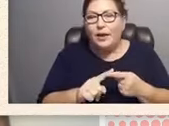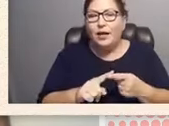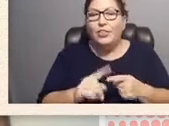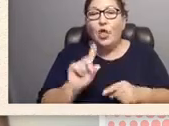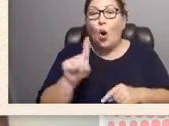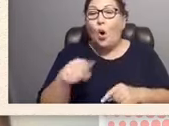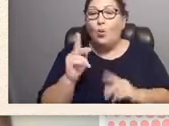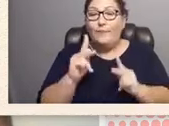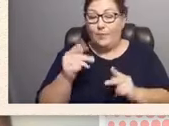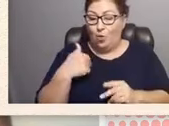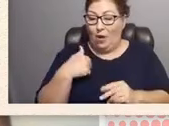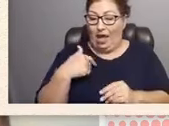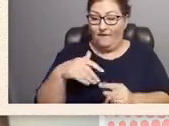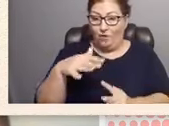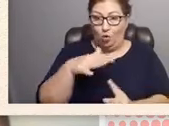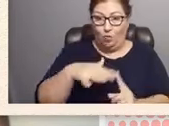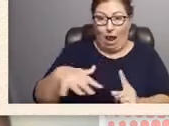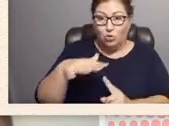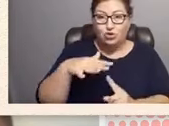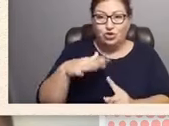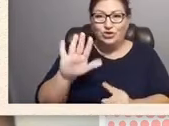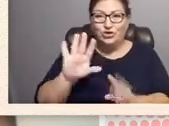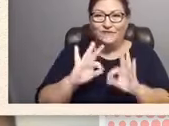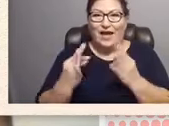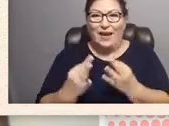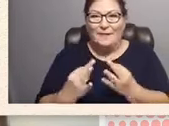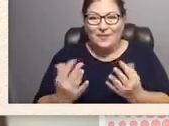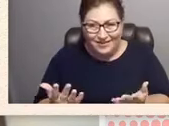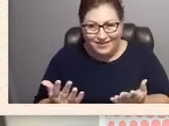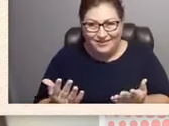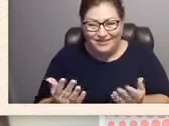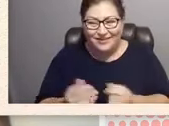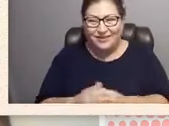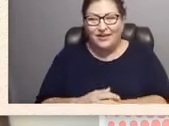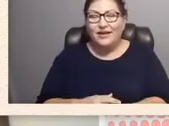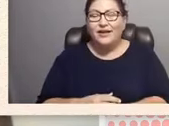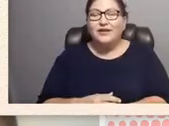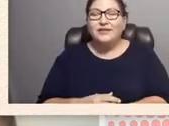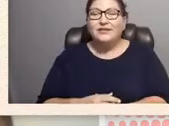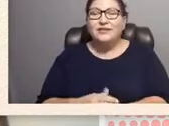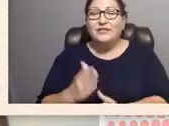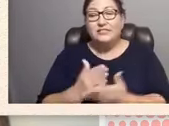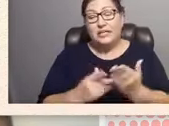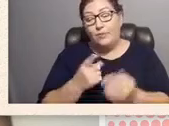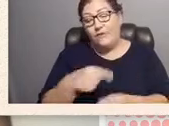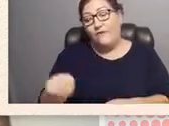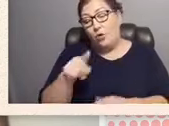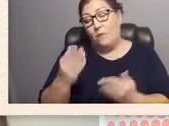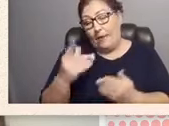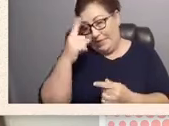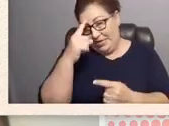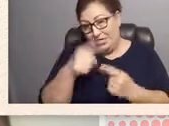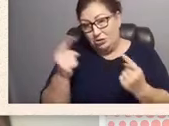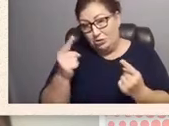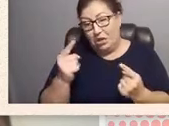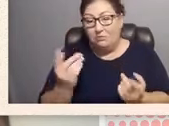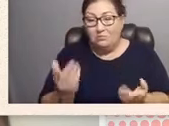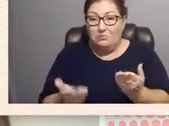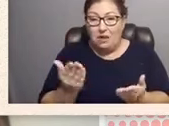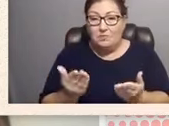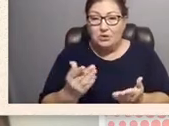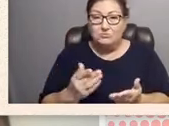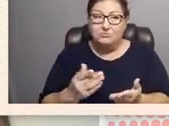you is going to be your family. Now, some of you may disagree, say, well, sometimes I may not have the best